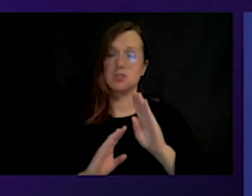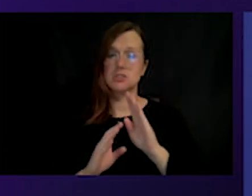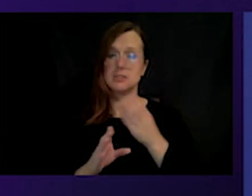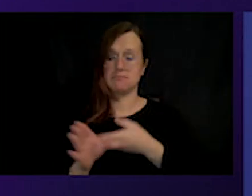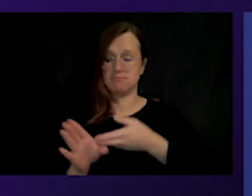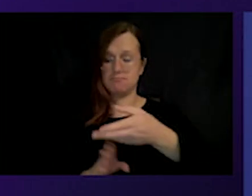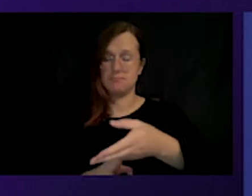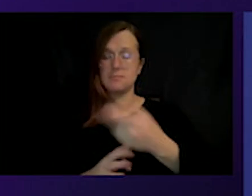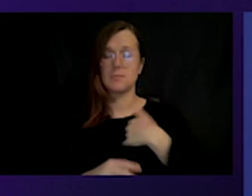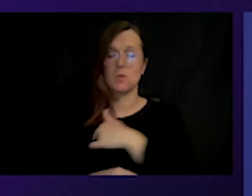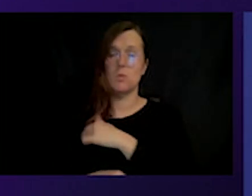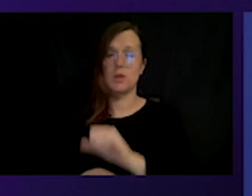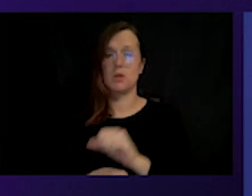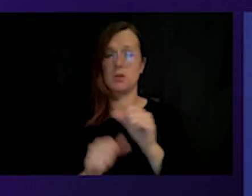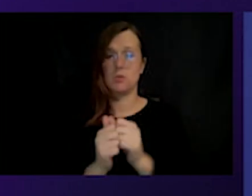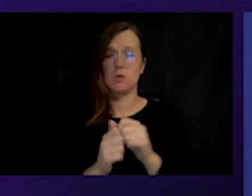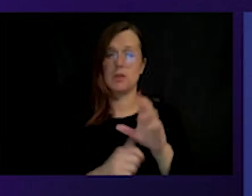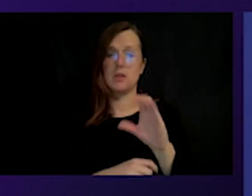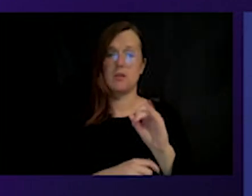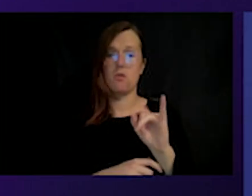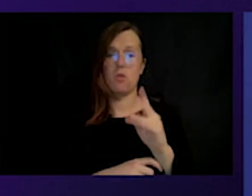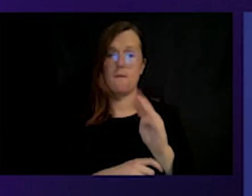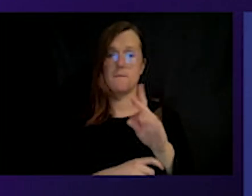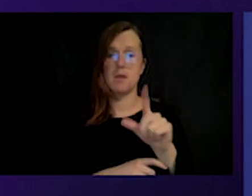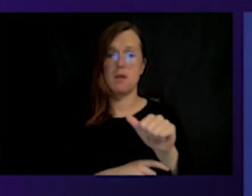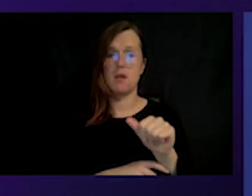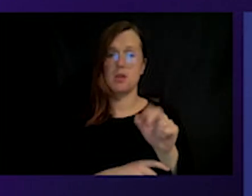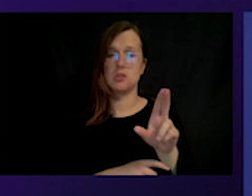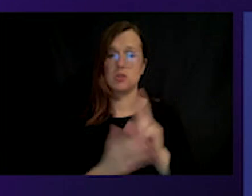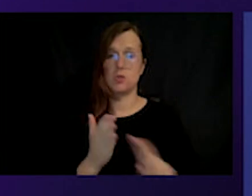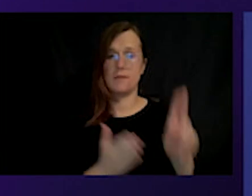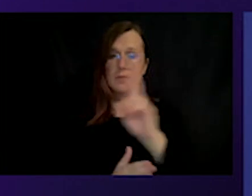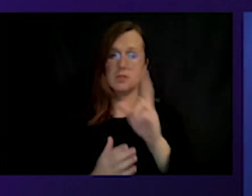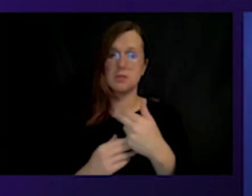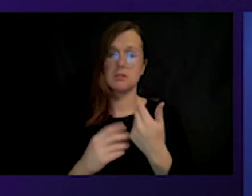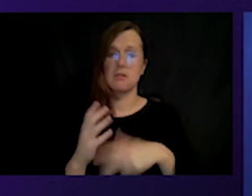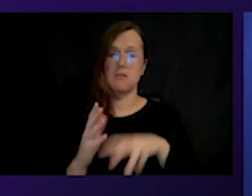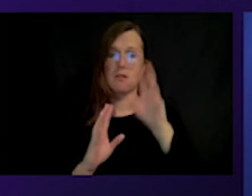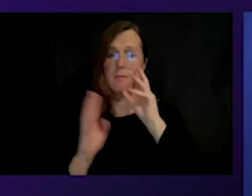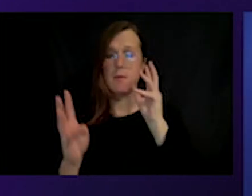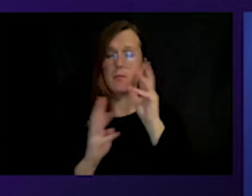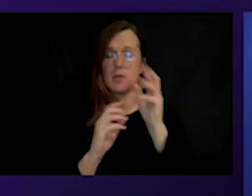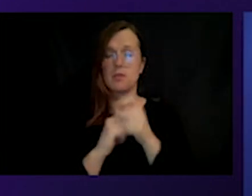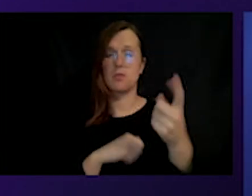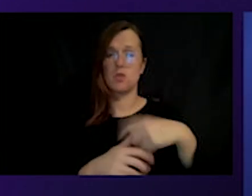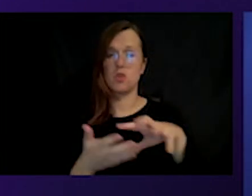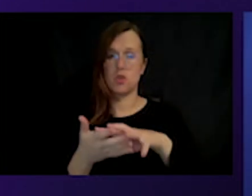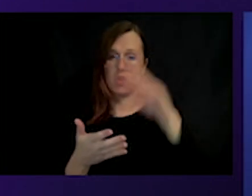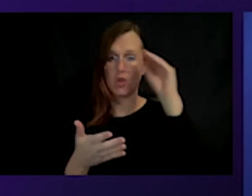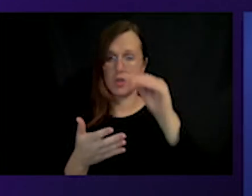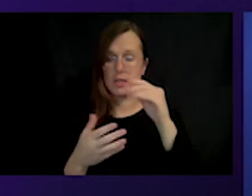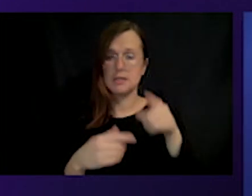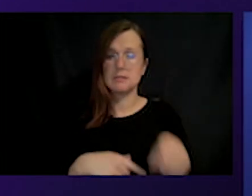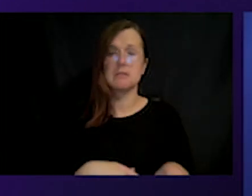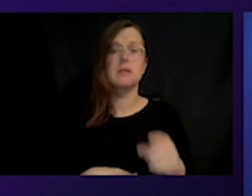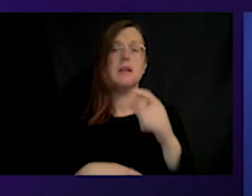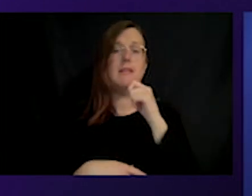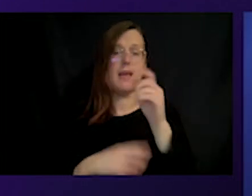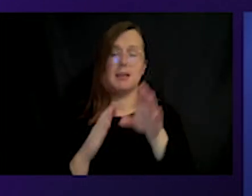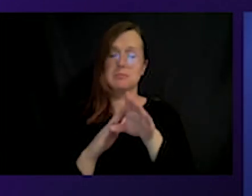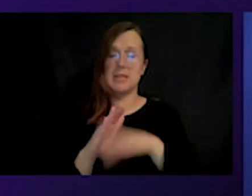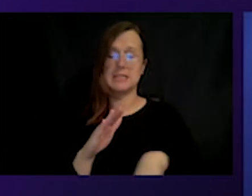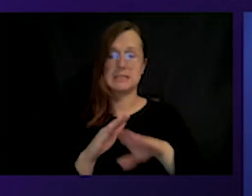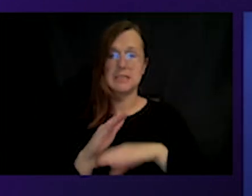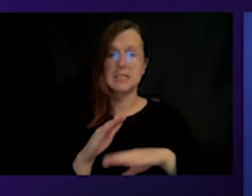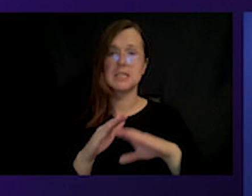working with Columbia University to develop this deep learning algorithm called OpenFold, which basically giving a